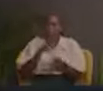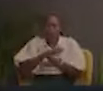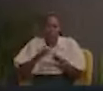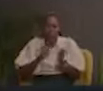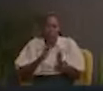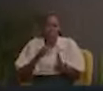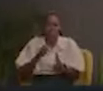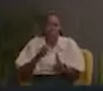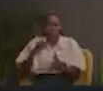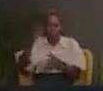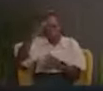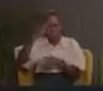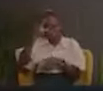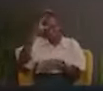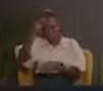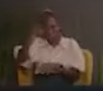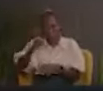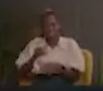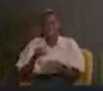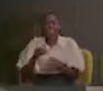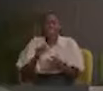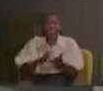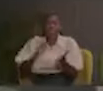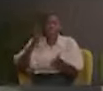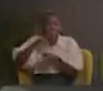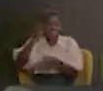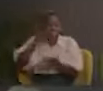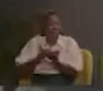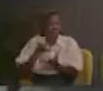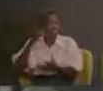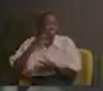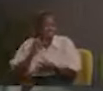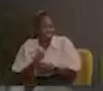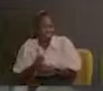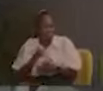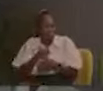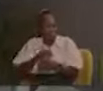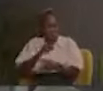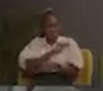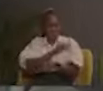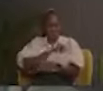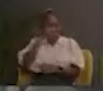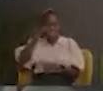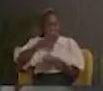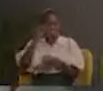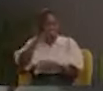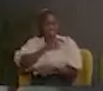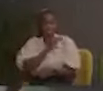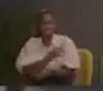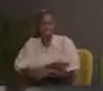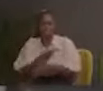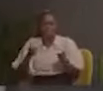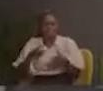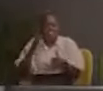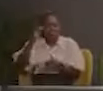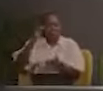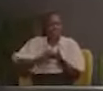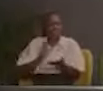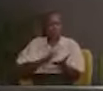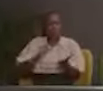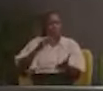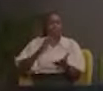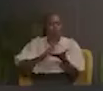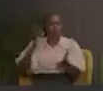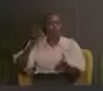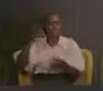let not the rich man glory in his riches. Let not the mighty man glory in his might. The Bible says, but let him that glorieth glory in this,